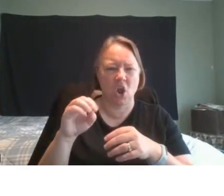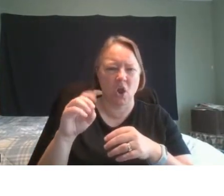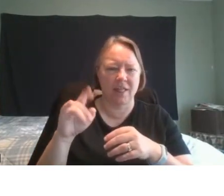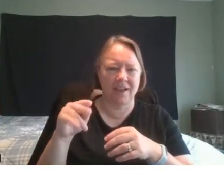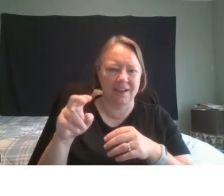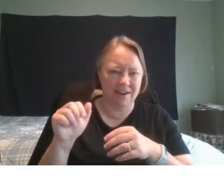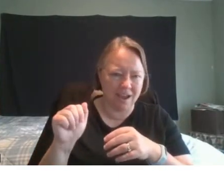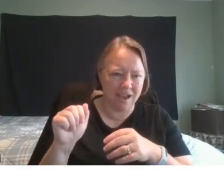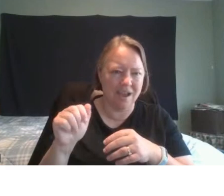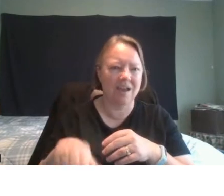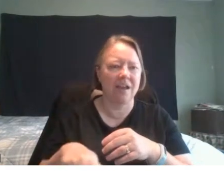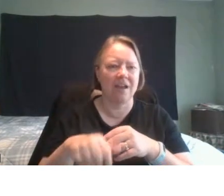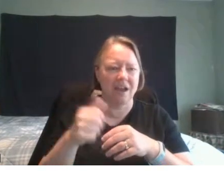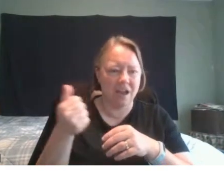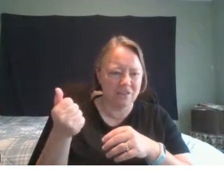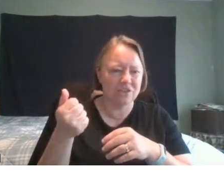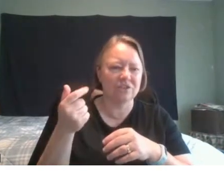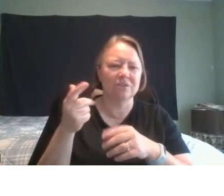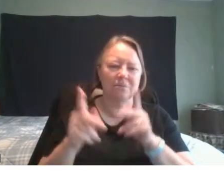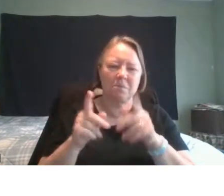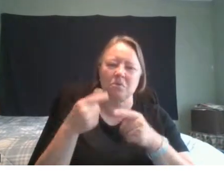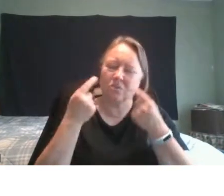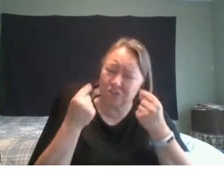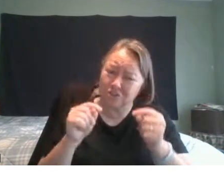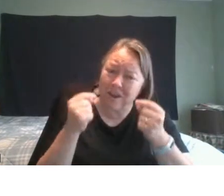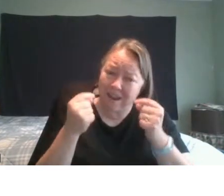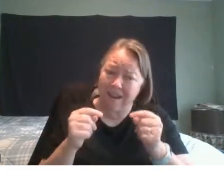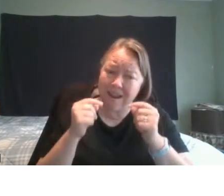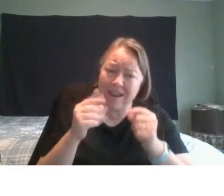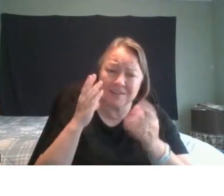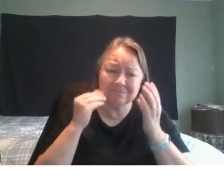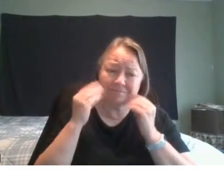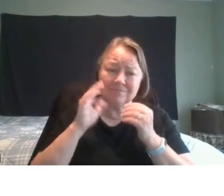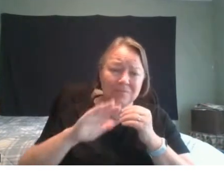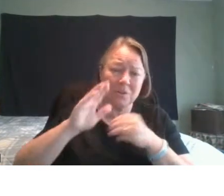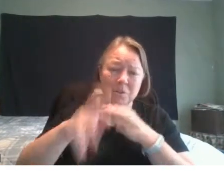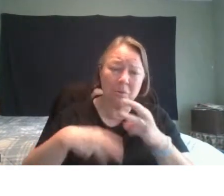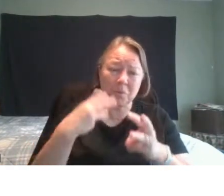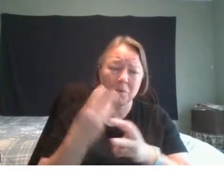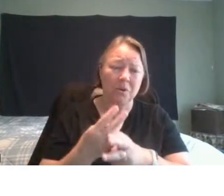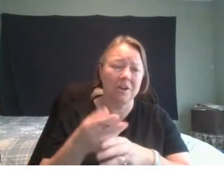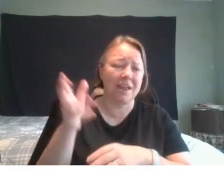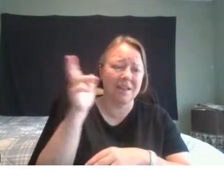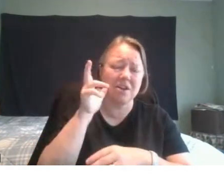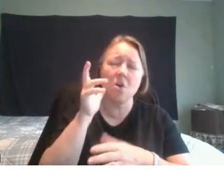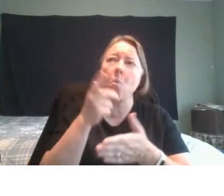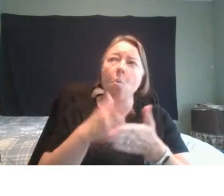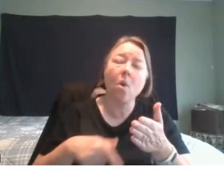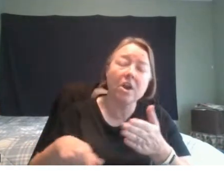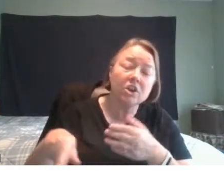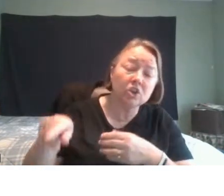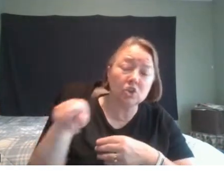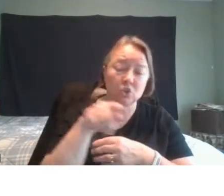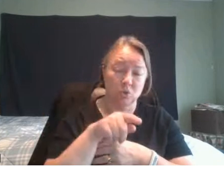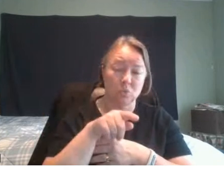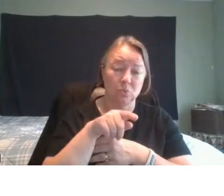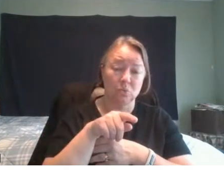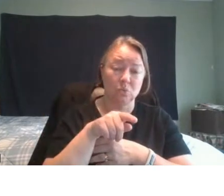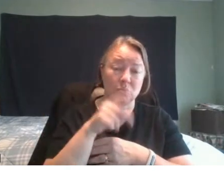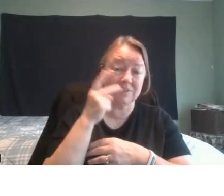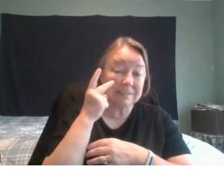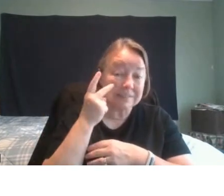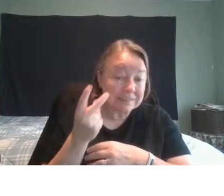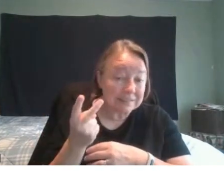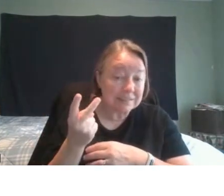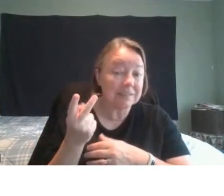just always trying it out, right, around the world, and hearing what are you seeing?